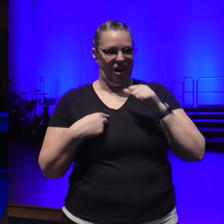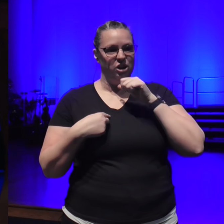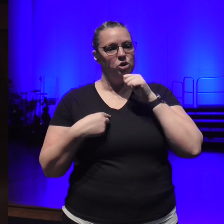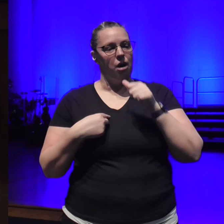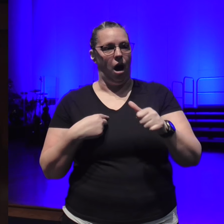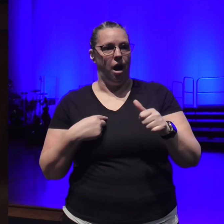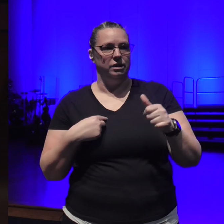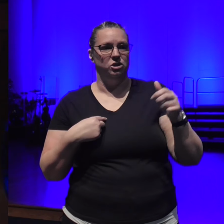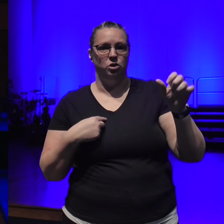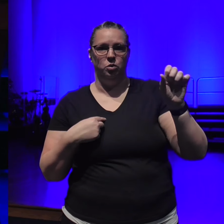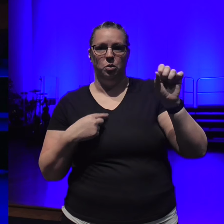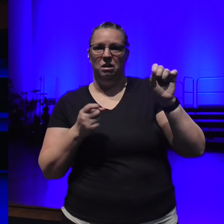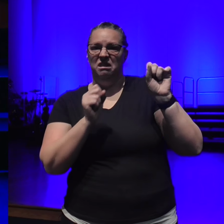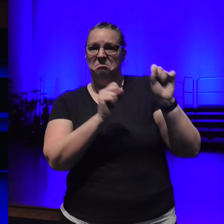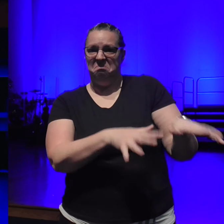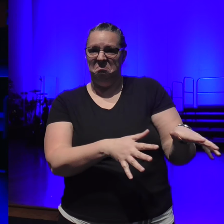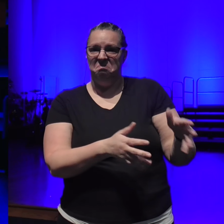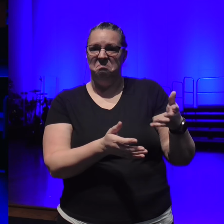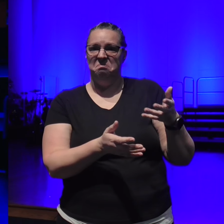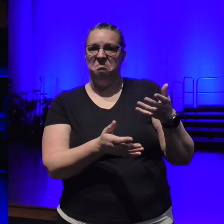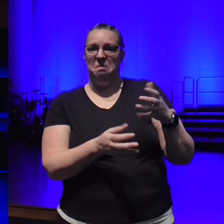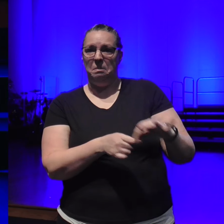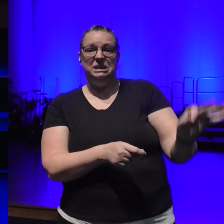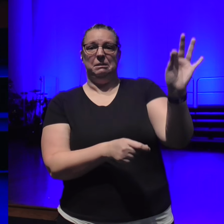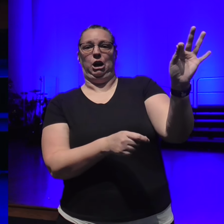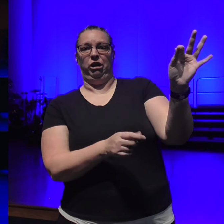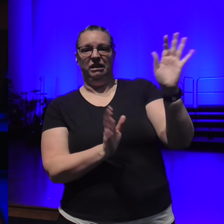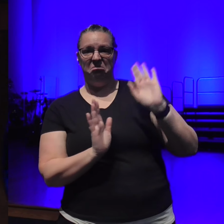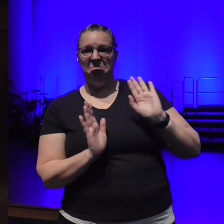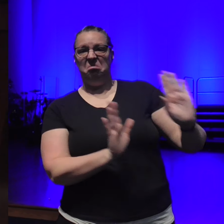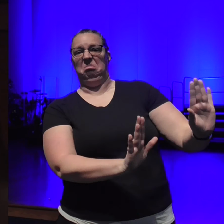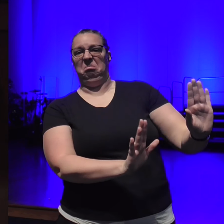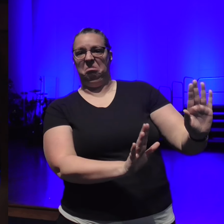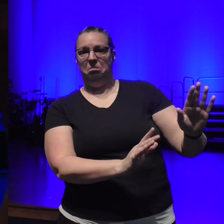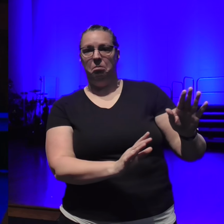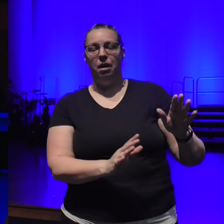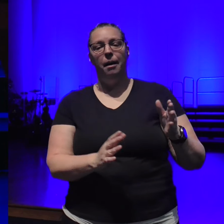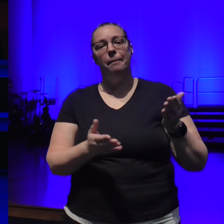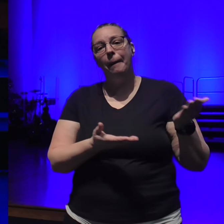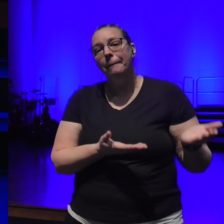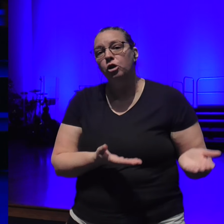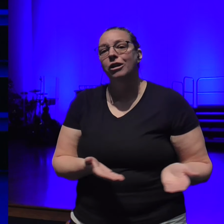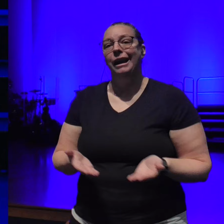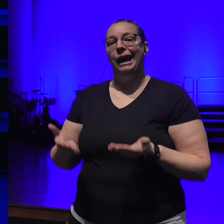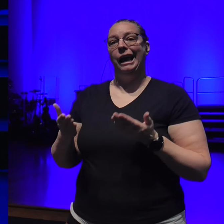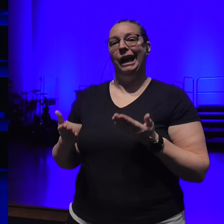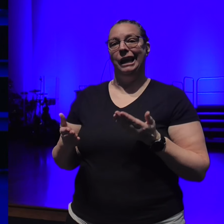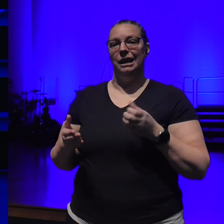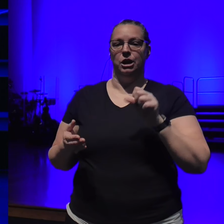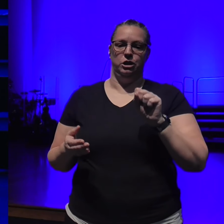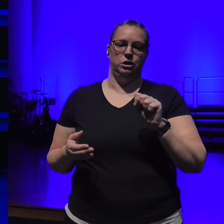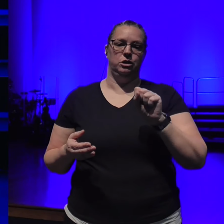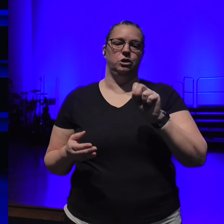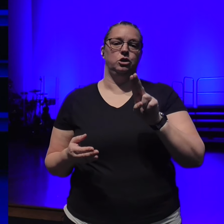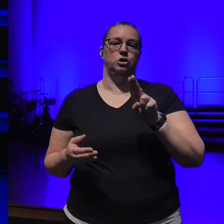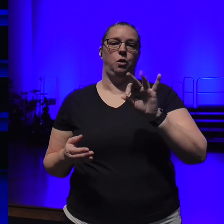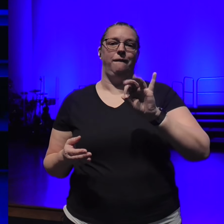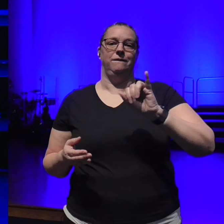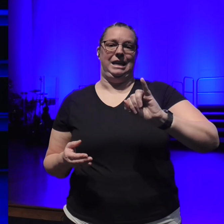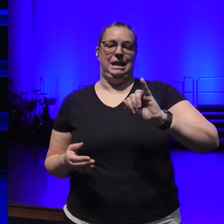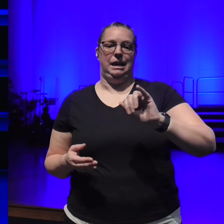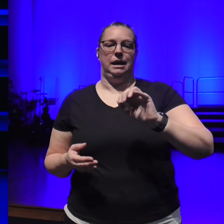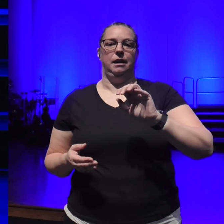but to bring it forward in even greater ways. There's a story about the great Sufi master,